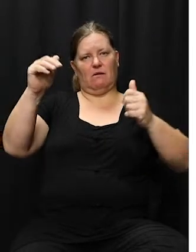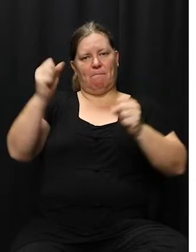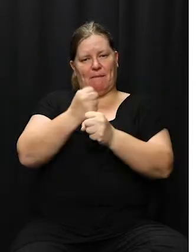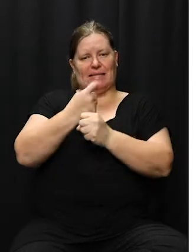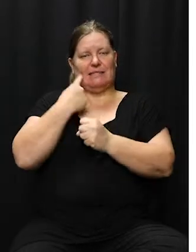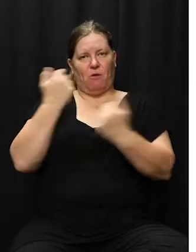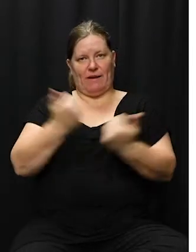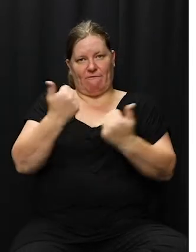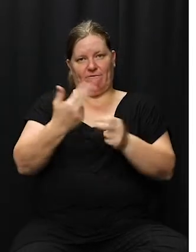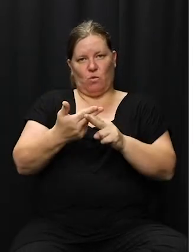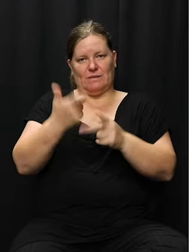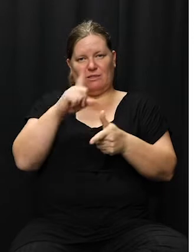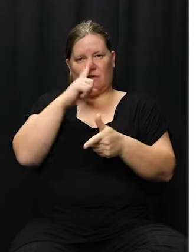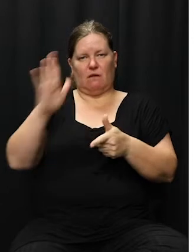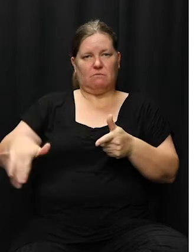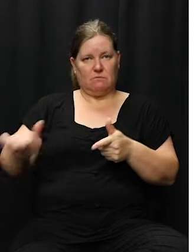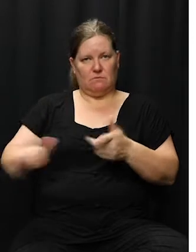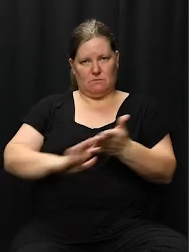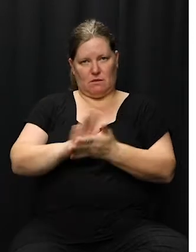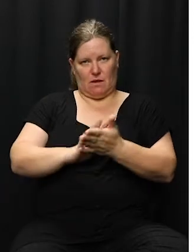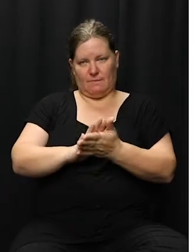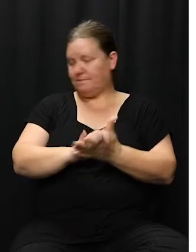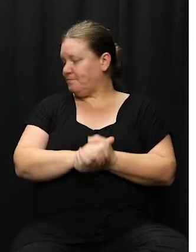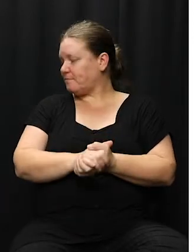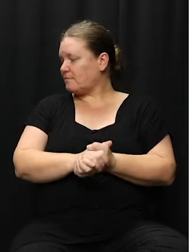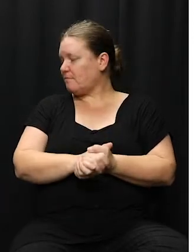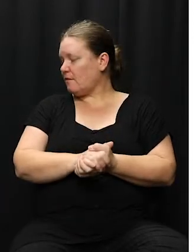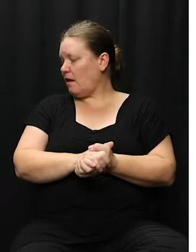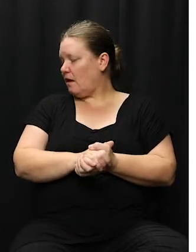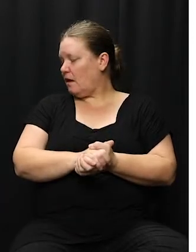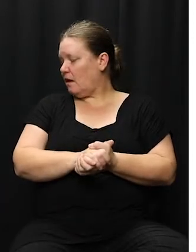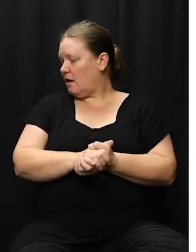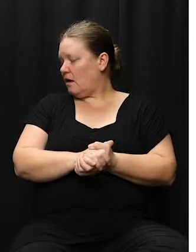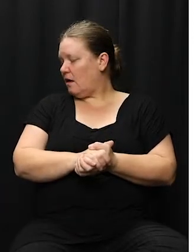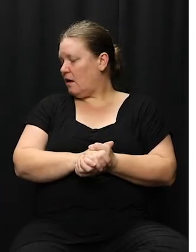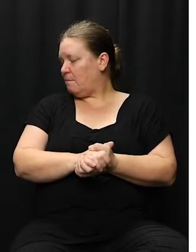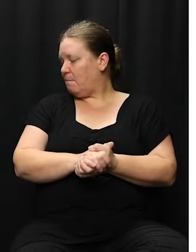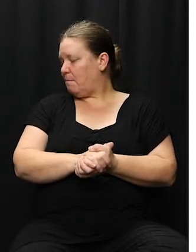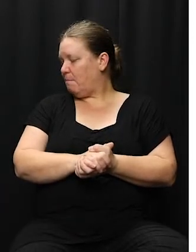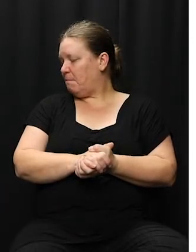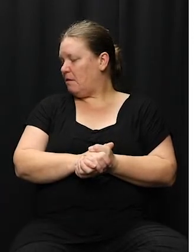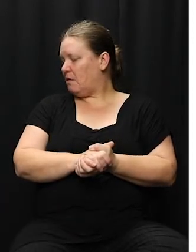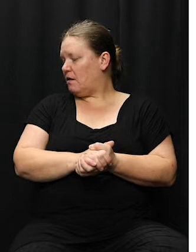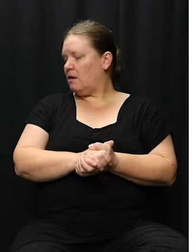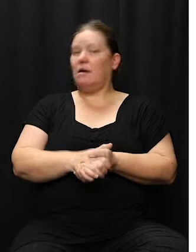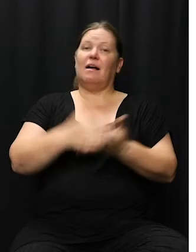are able to score the child accurately, I know it's been made simply enough, that you don't have to be a fluent signer in order to administer the